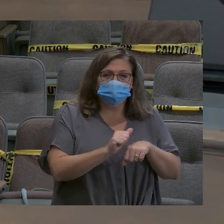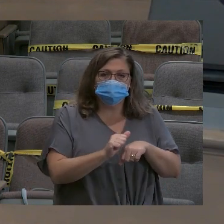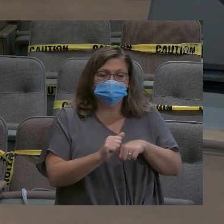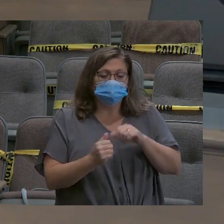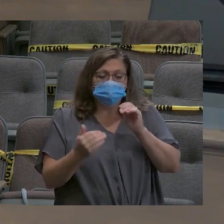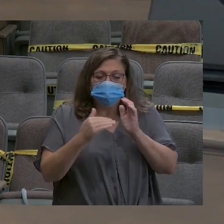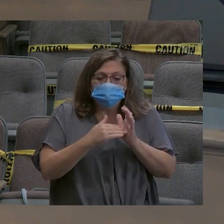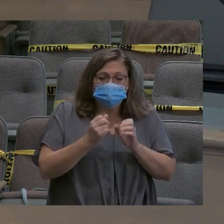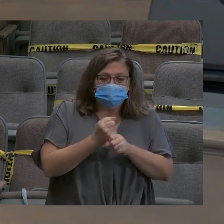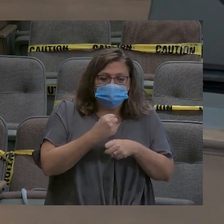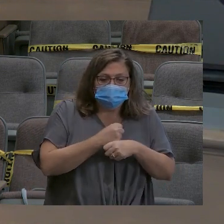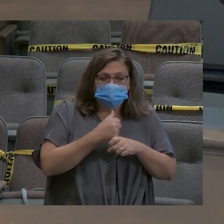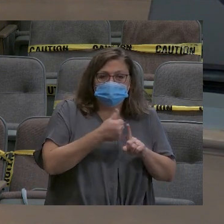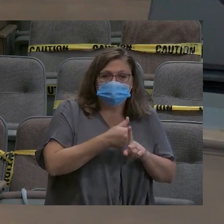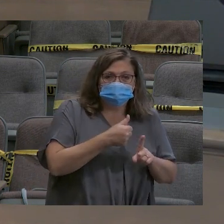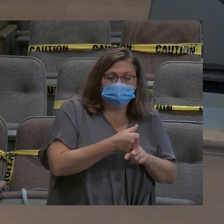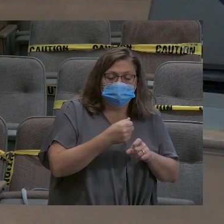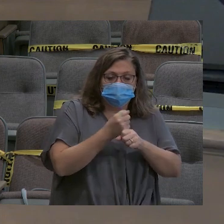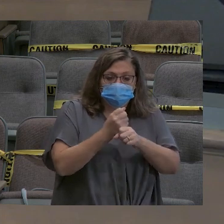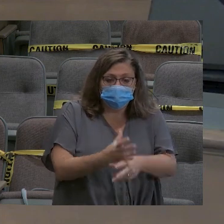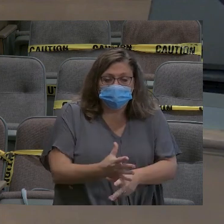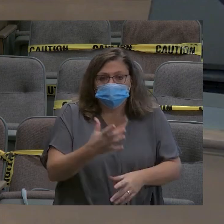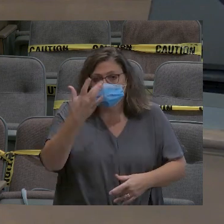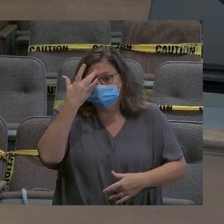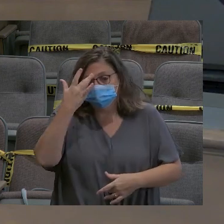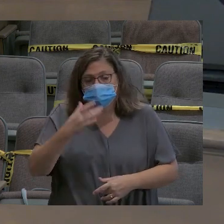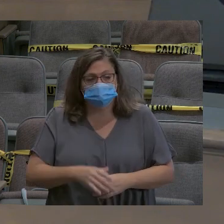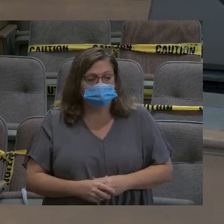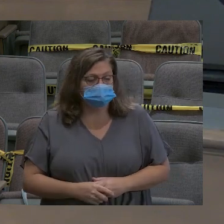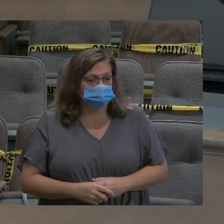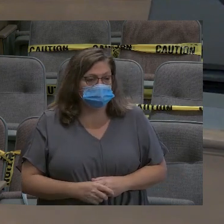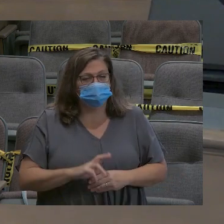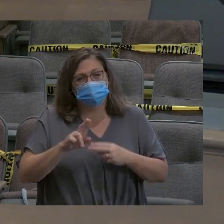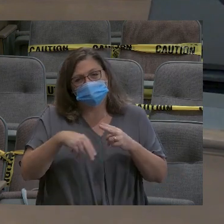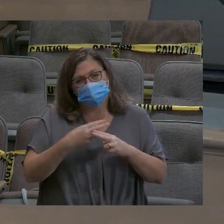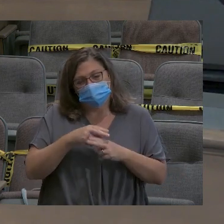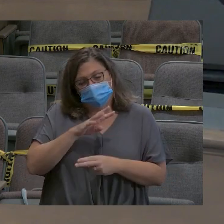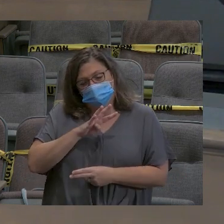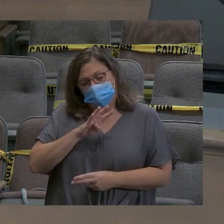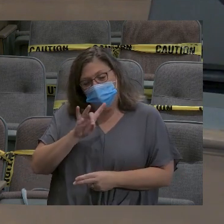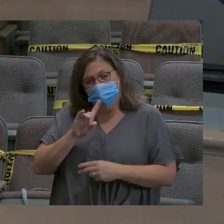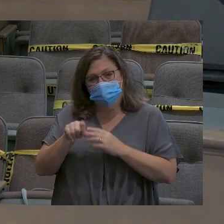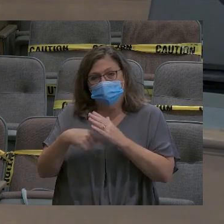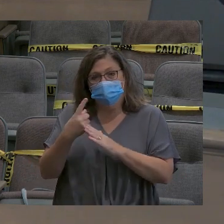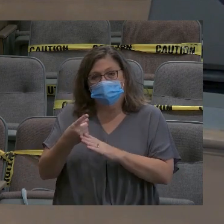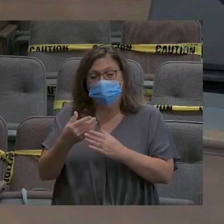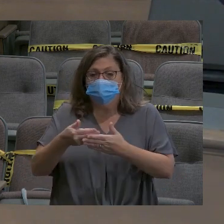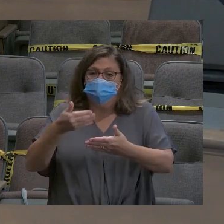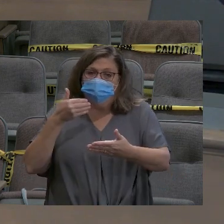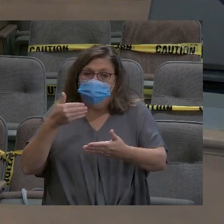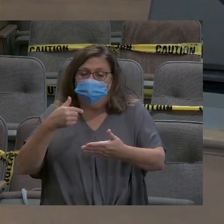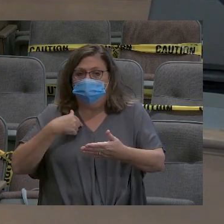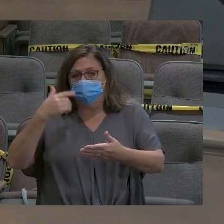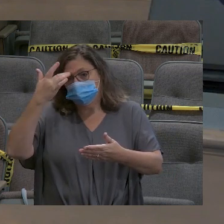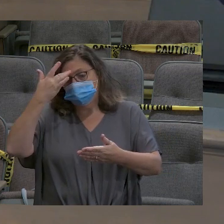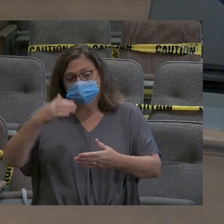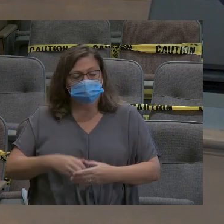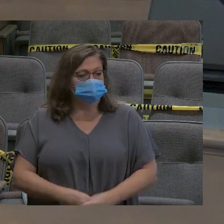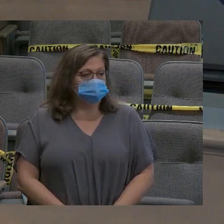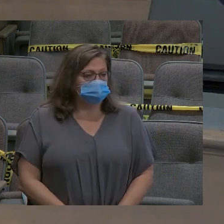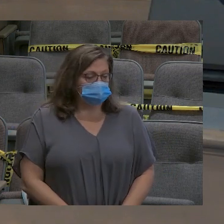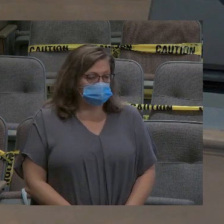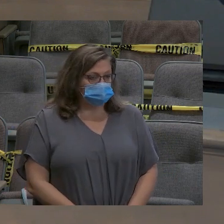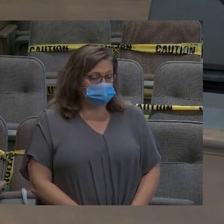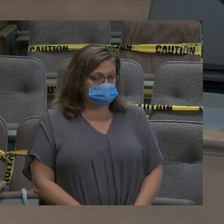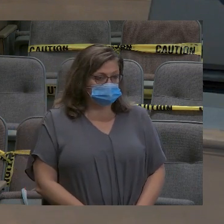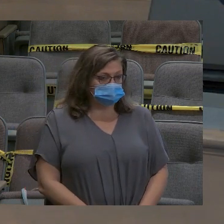reproduces, and makes the person sick. So it'll be about 48 hours at least before I might get sick. I might get sick on the third